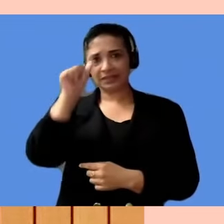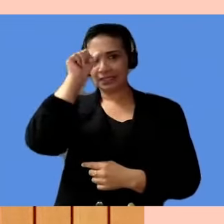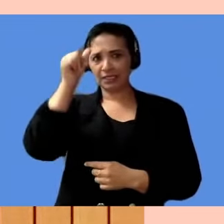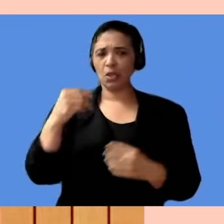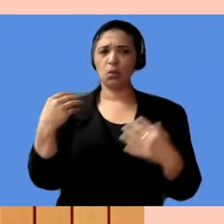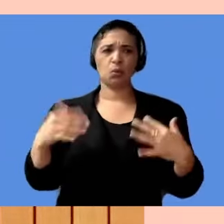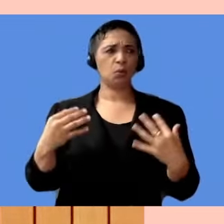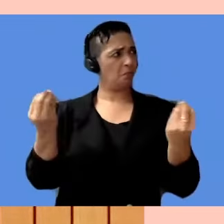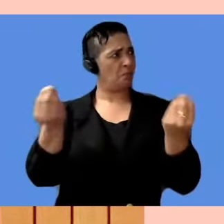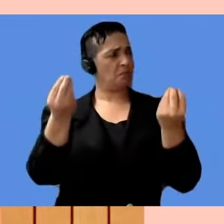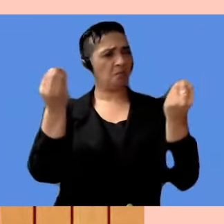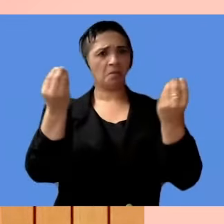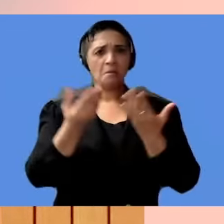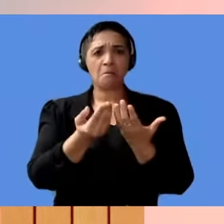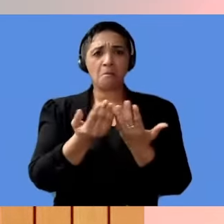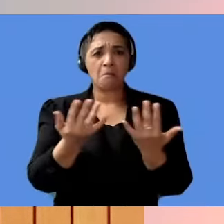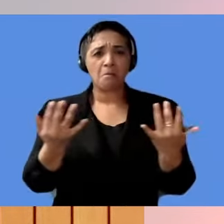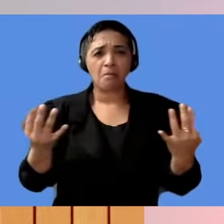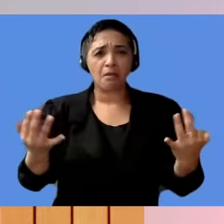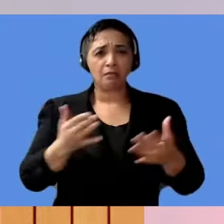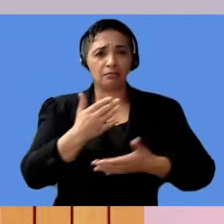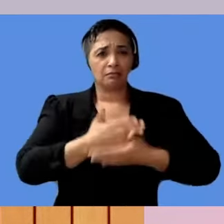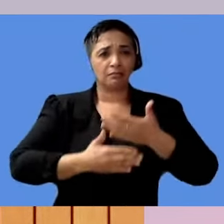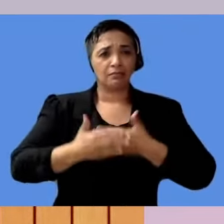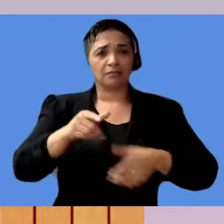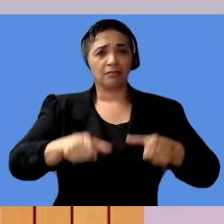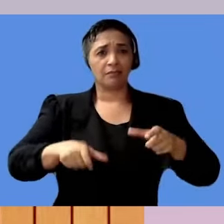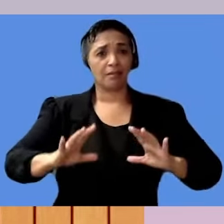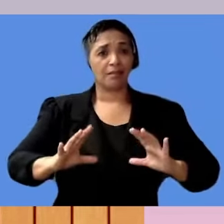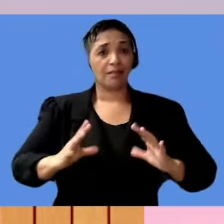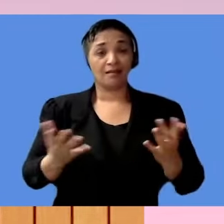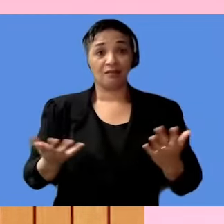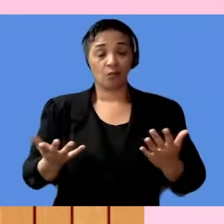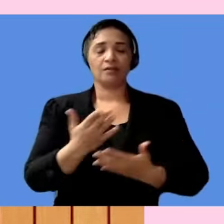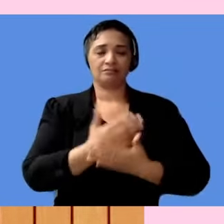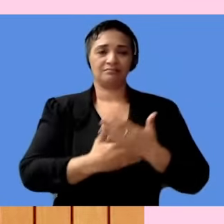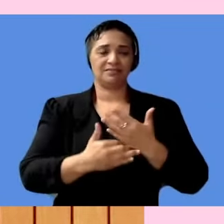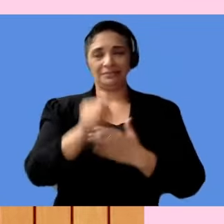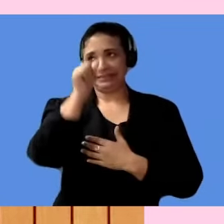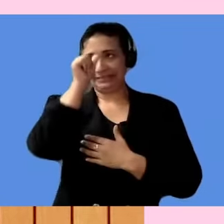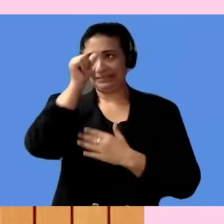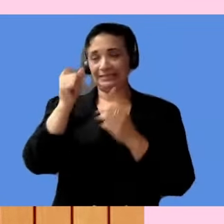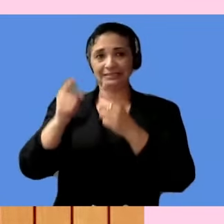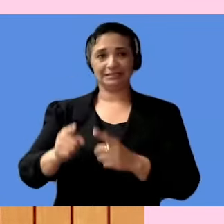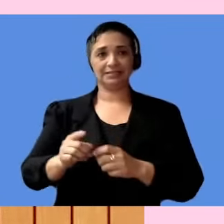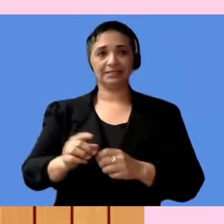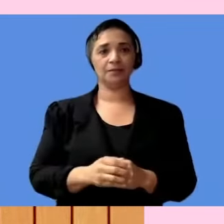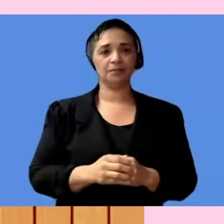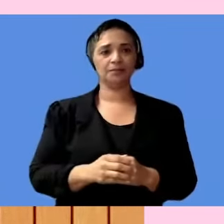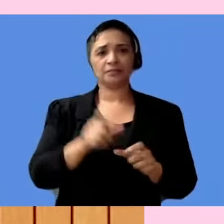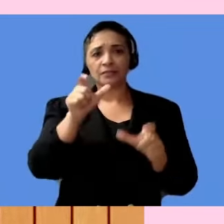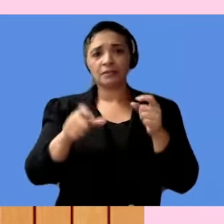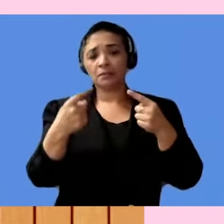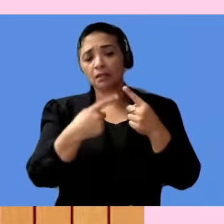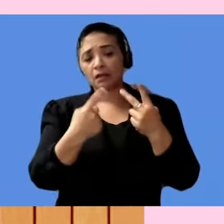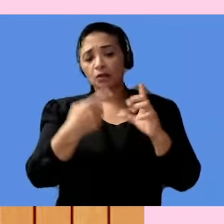holds the highest number of people with disability in the world. If I quote the census figure of